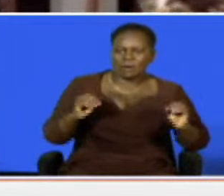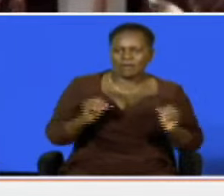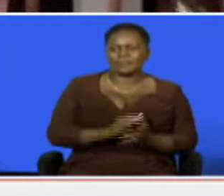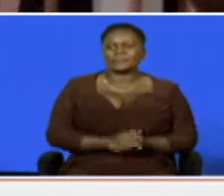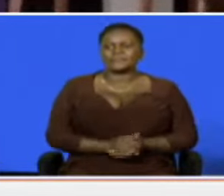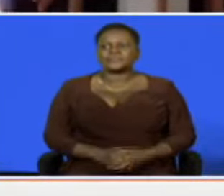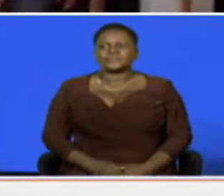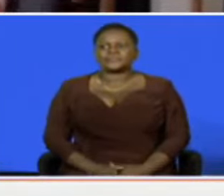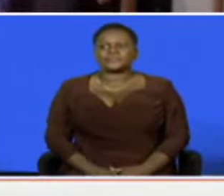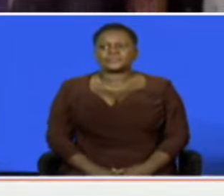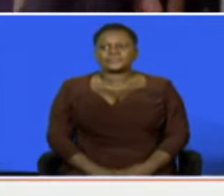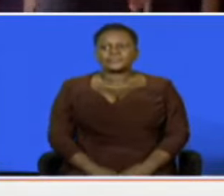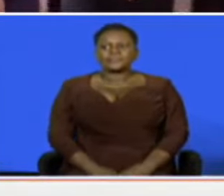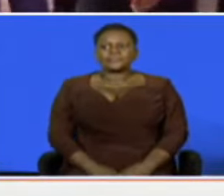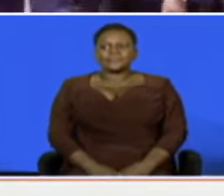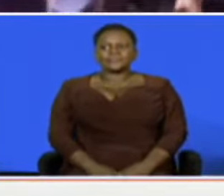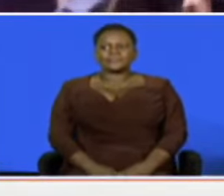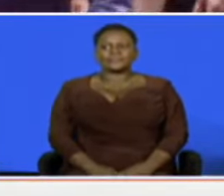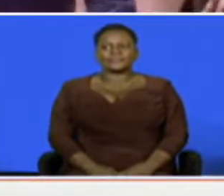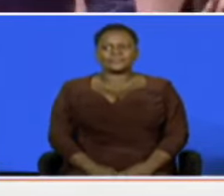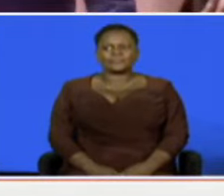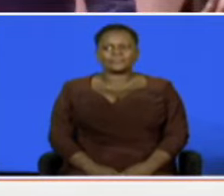Clement Masombo, KTN News.